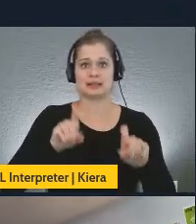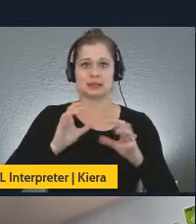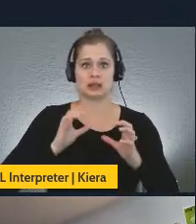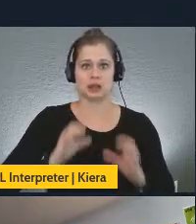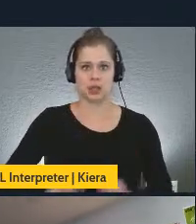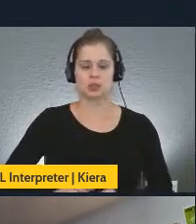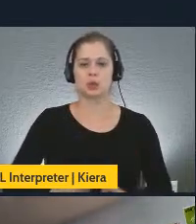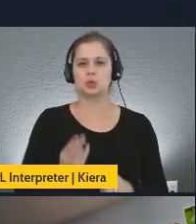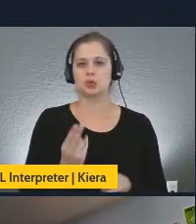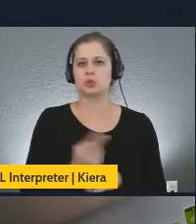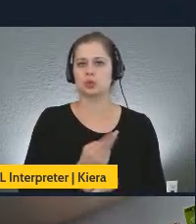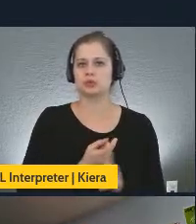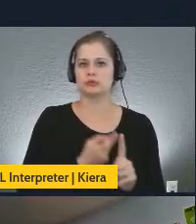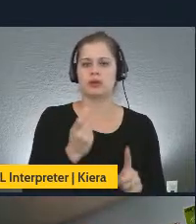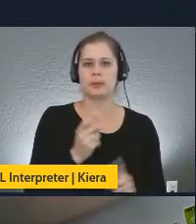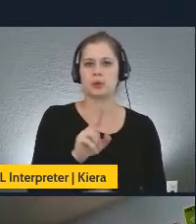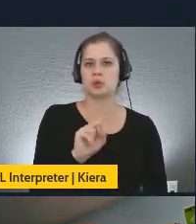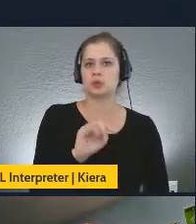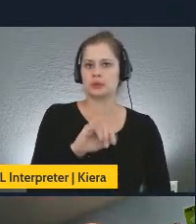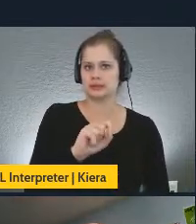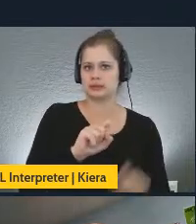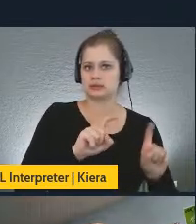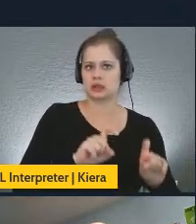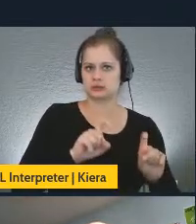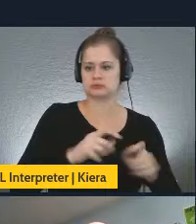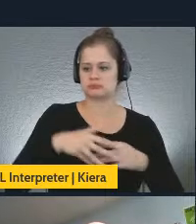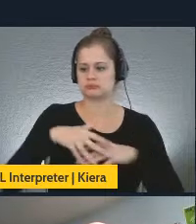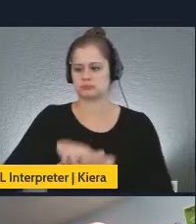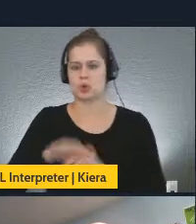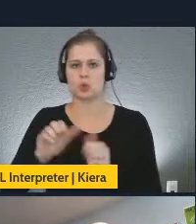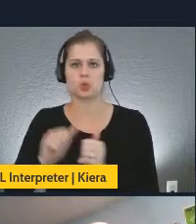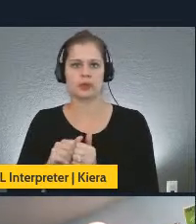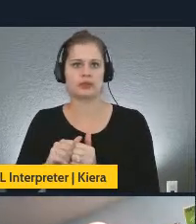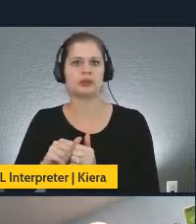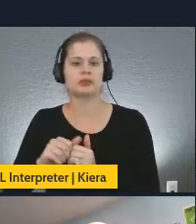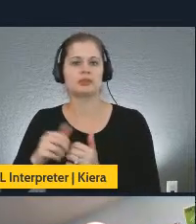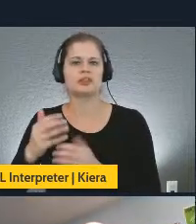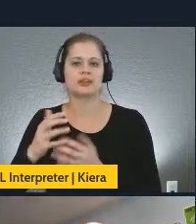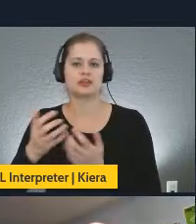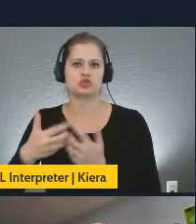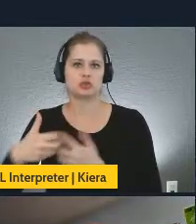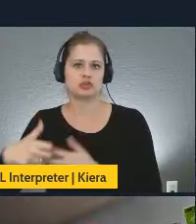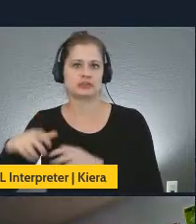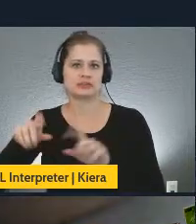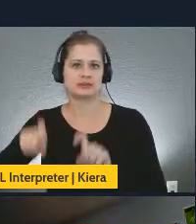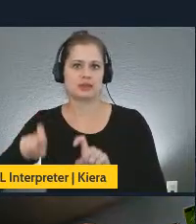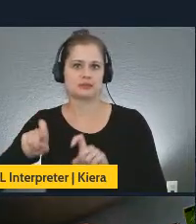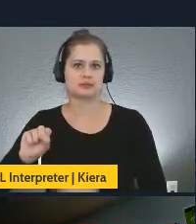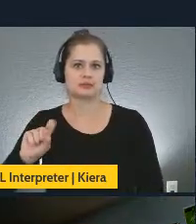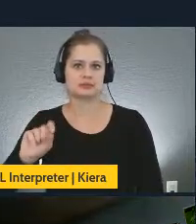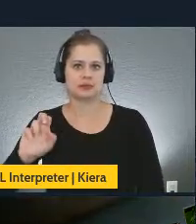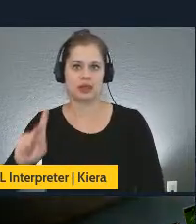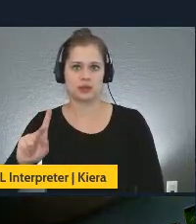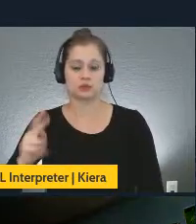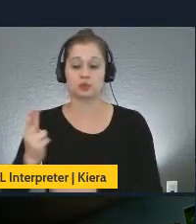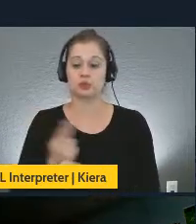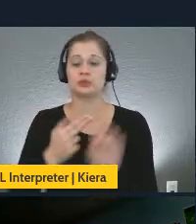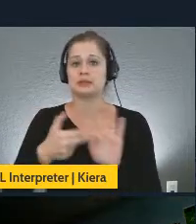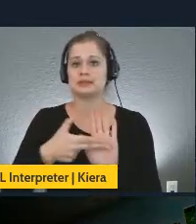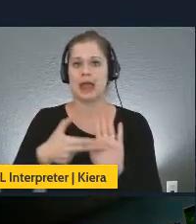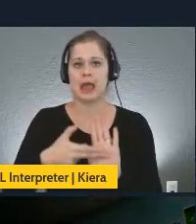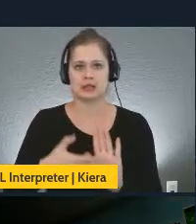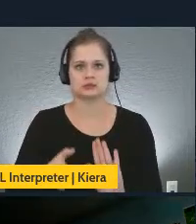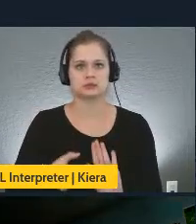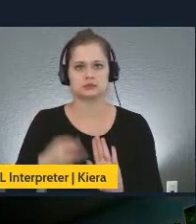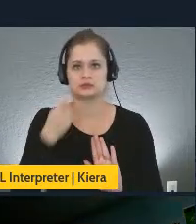and works in conjunction with the integration test stack. In particular, it uses the tags that have been put on the resources,